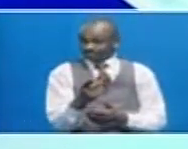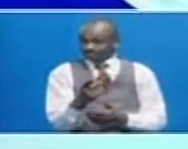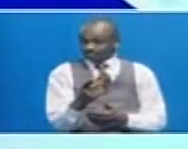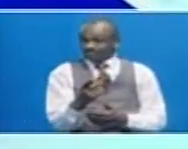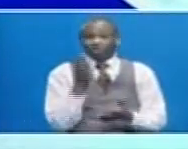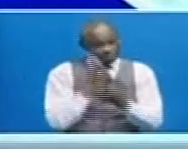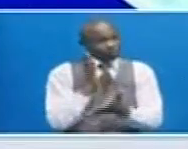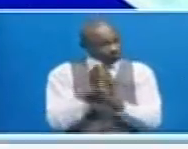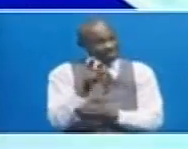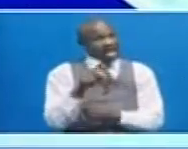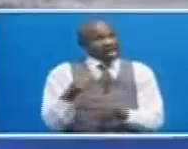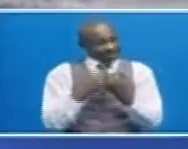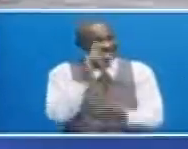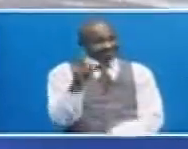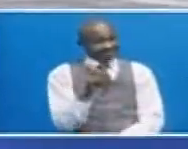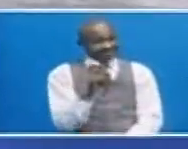it really?